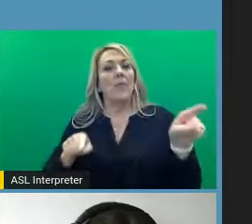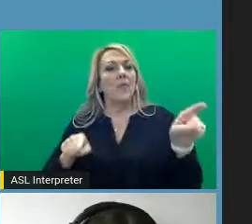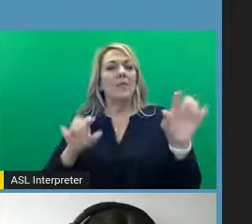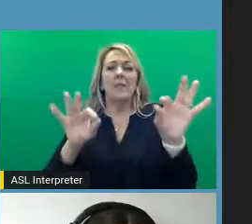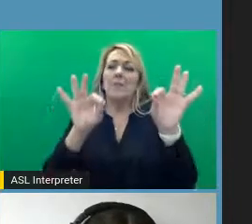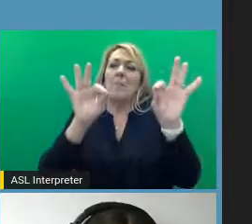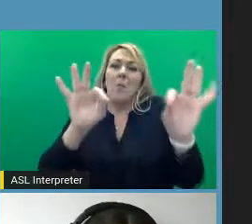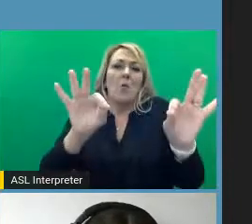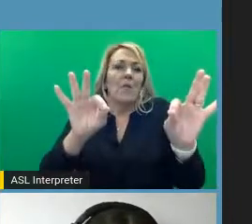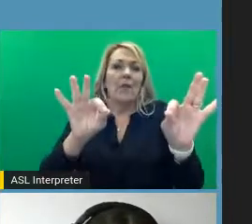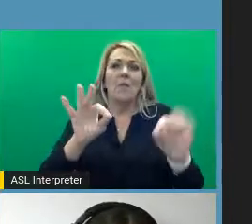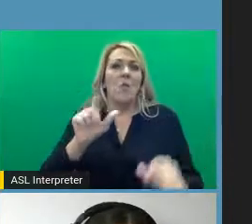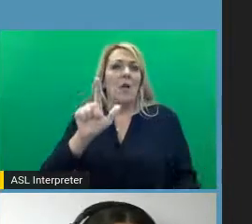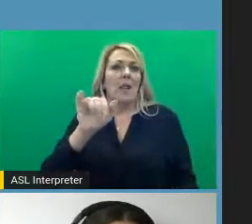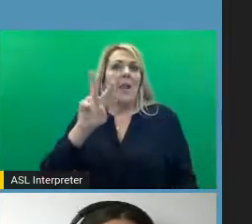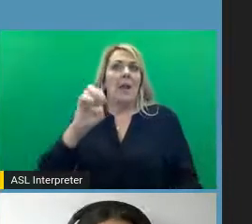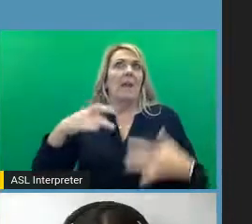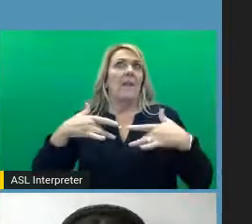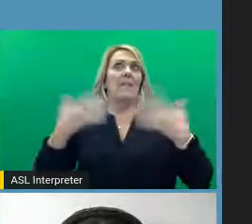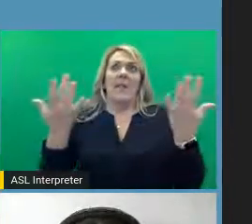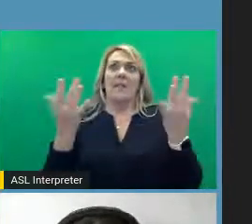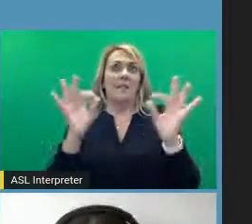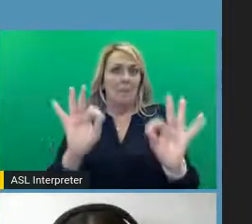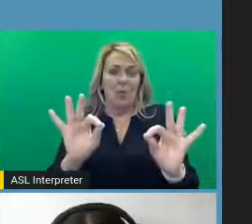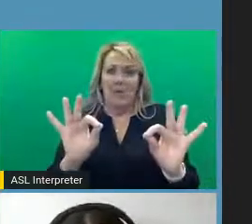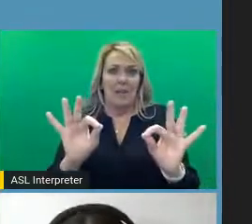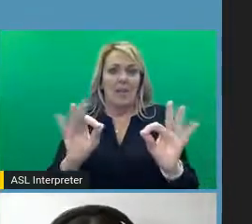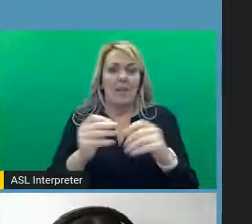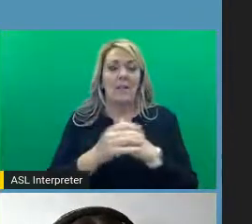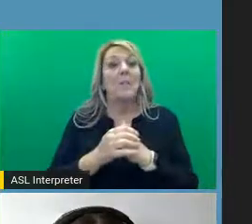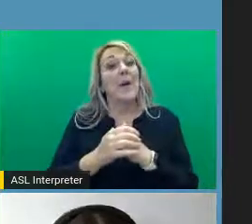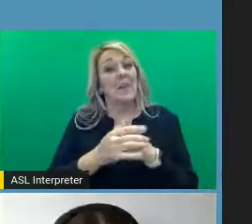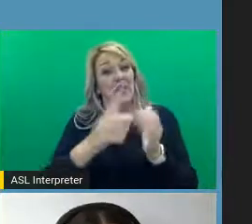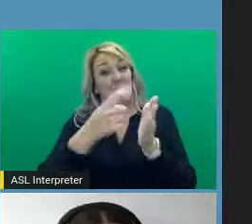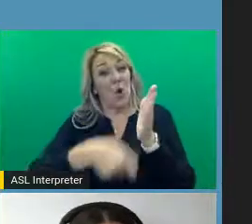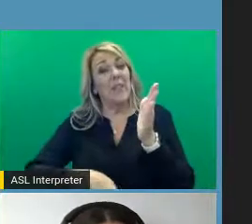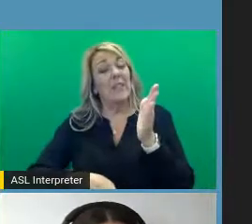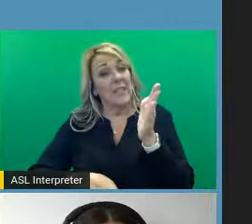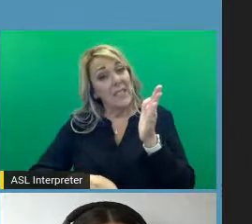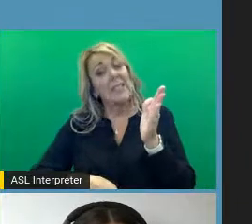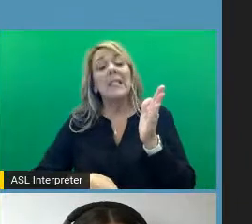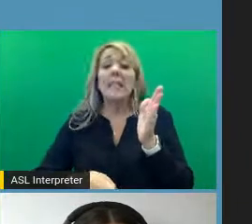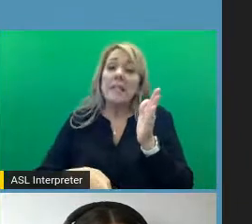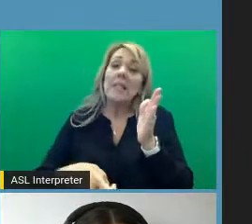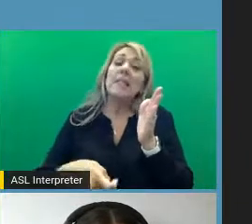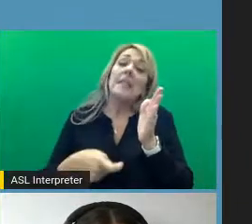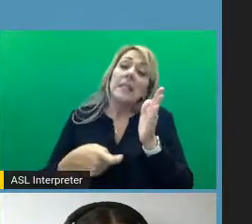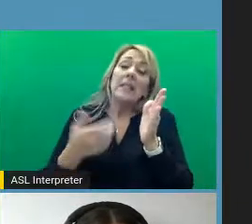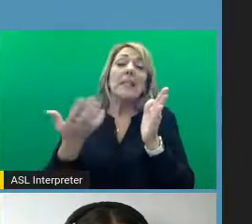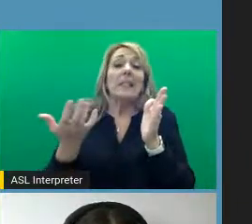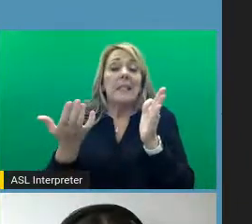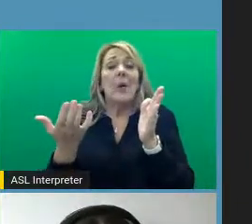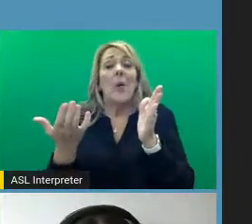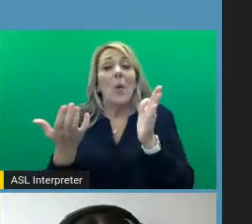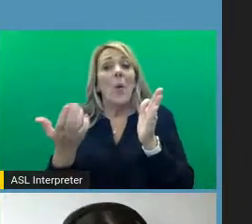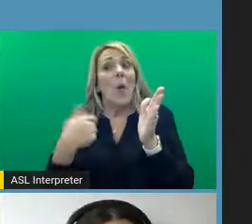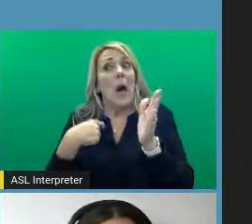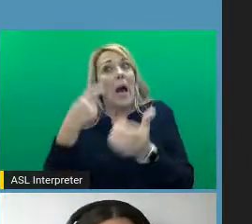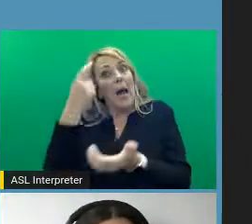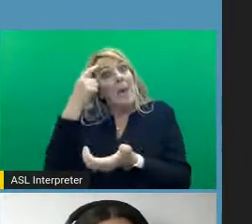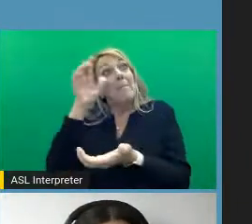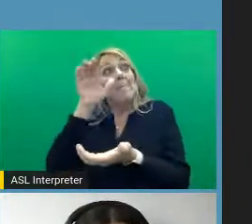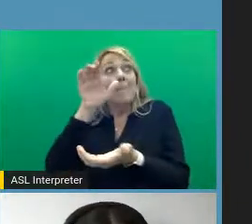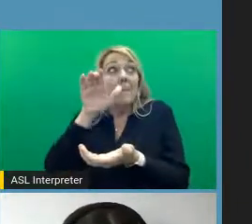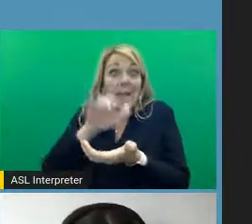captions solution for live events. It does come at a price. And so I believe